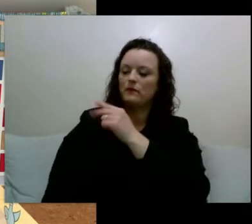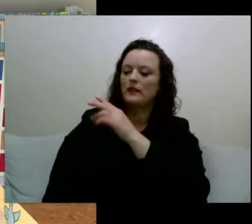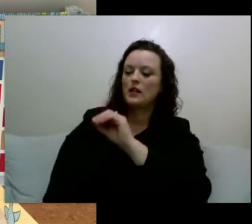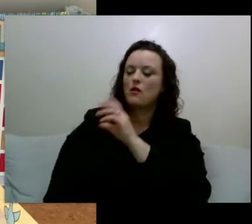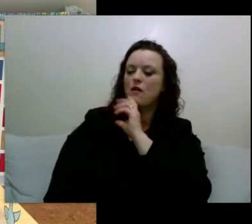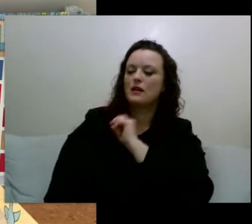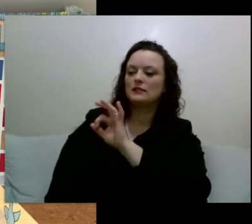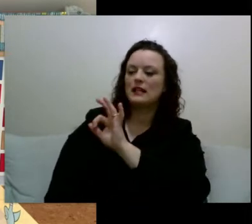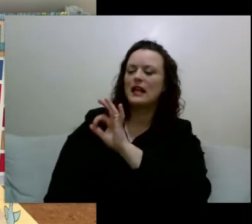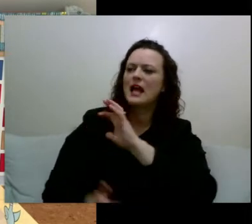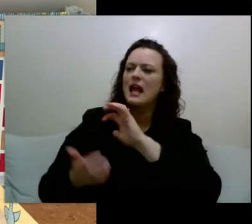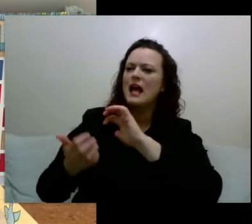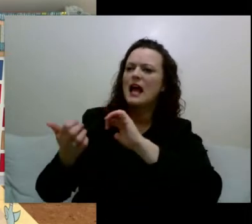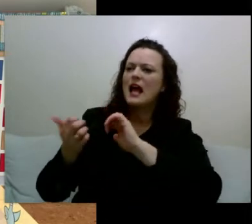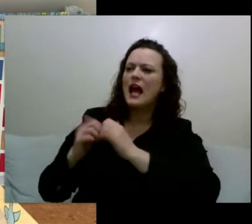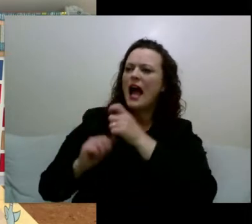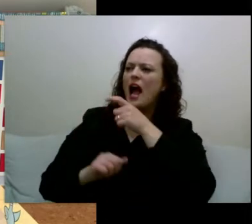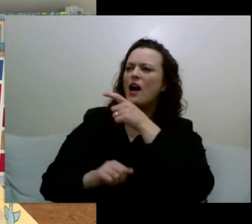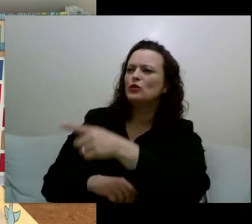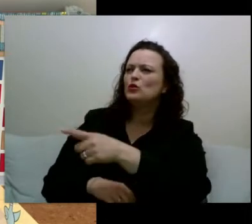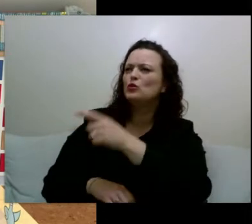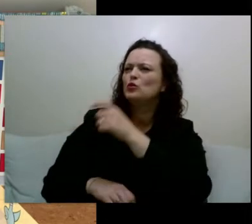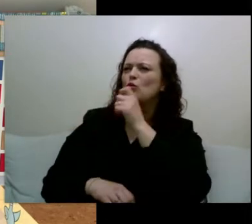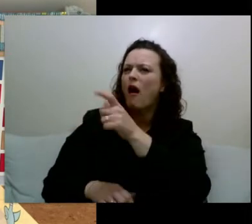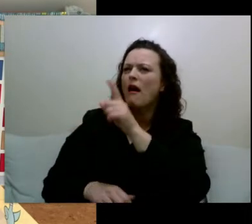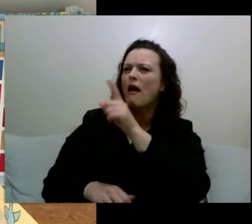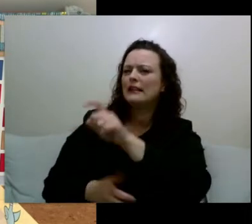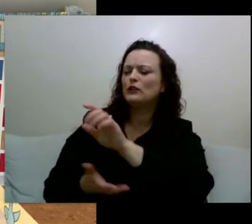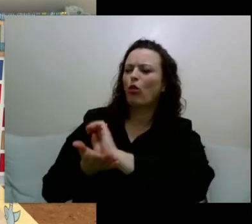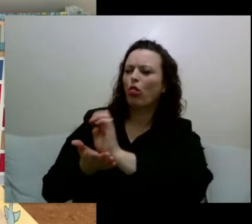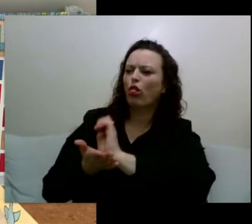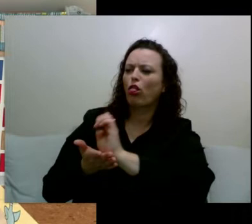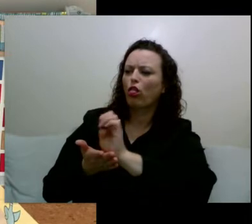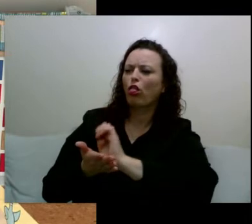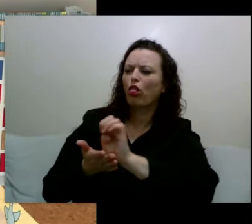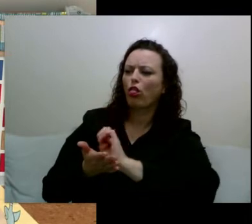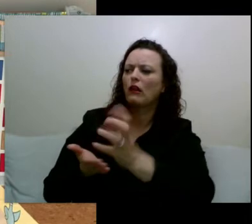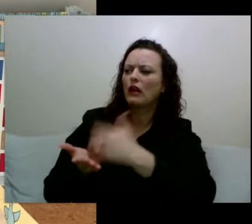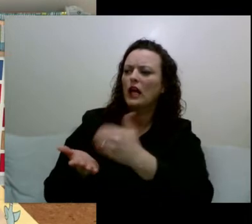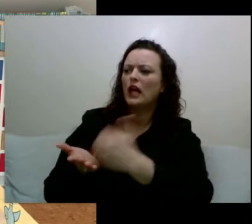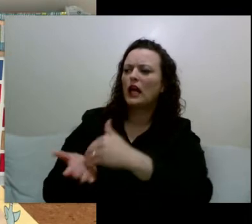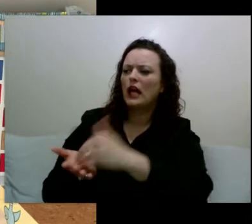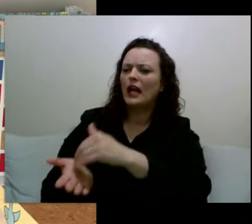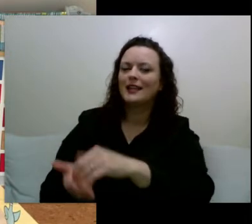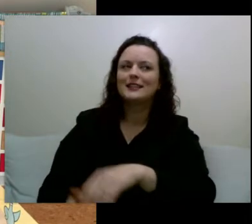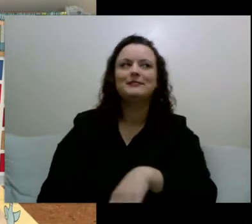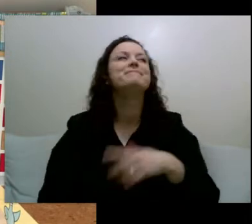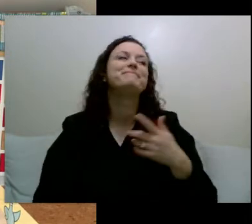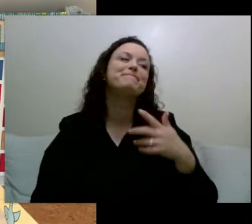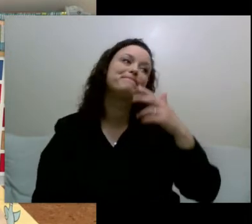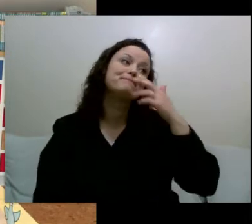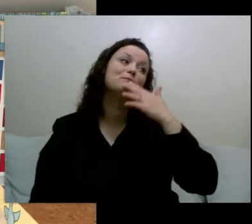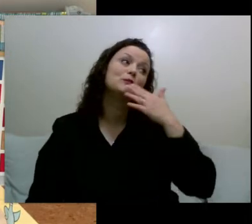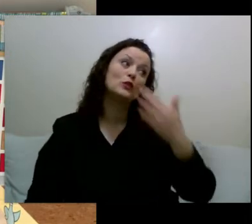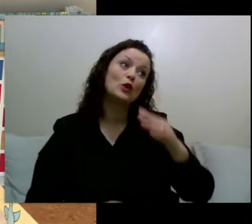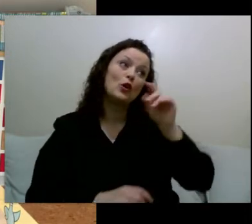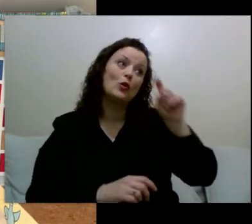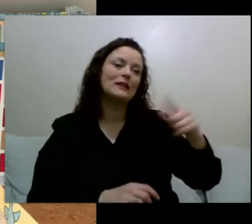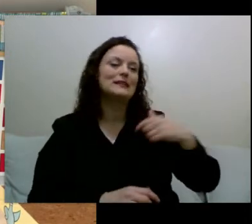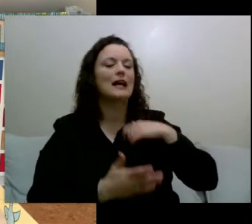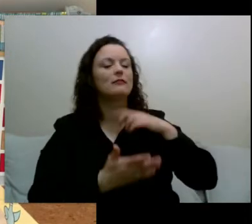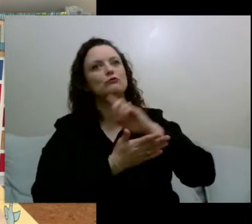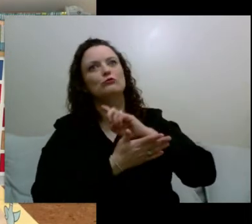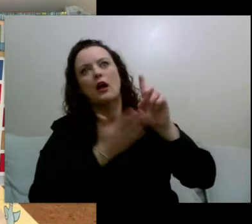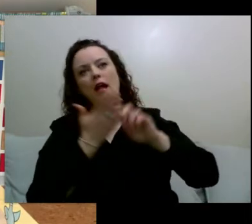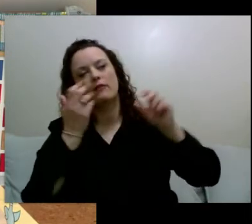to erase every 5 seconds? Oh, Theo, that is a great question. Well, I've been drawing a lot. I've been drawing for many,